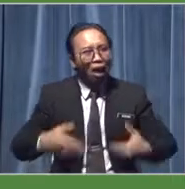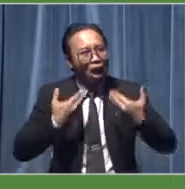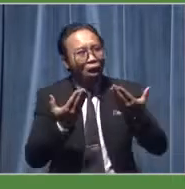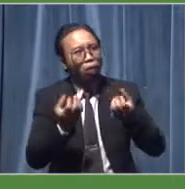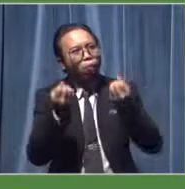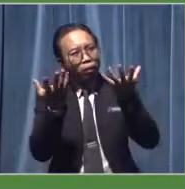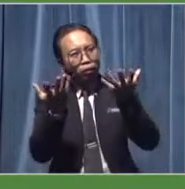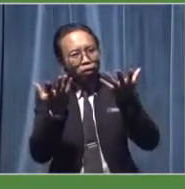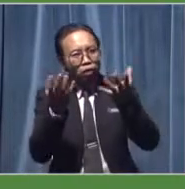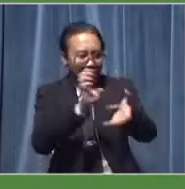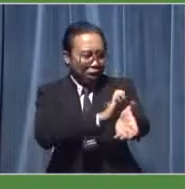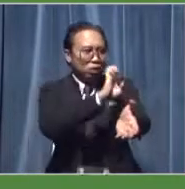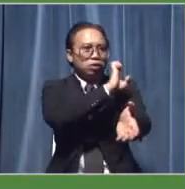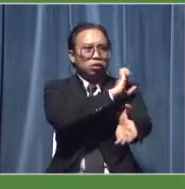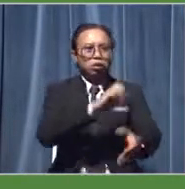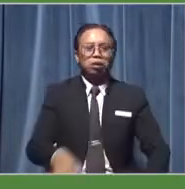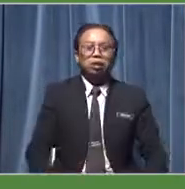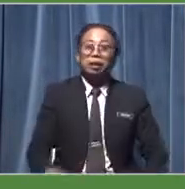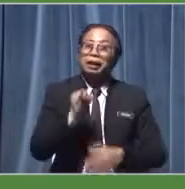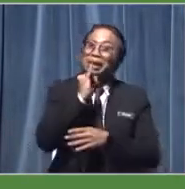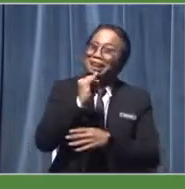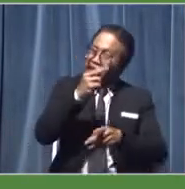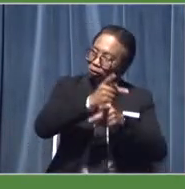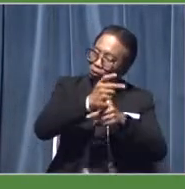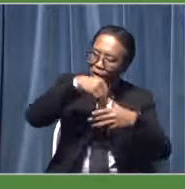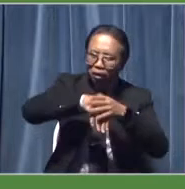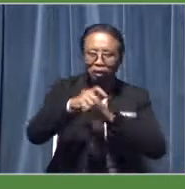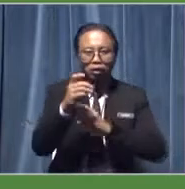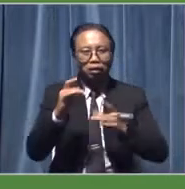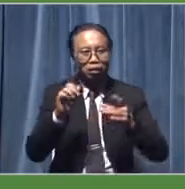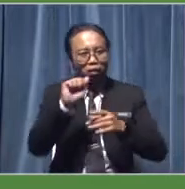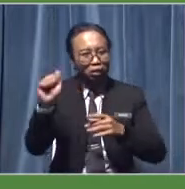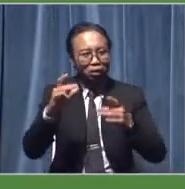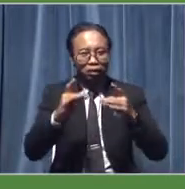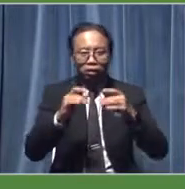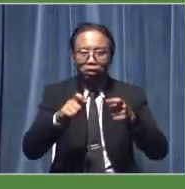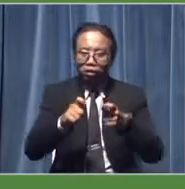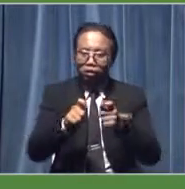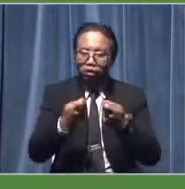How much energy is stored in a charged capacitor?